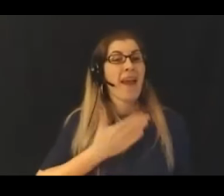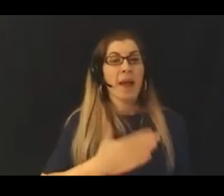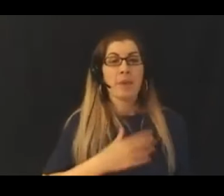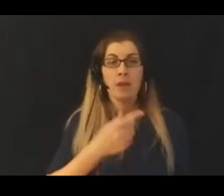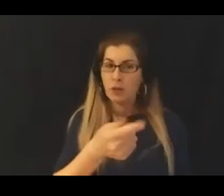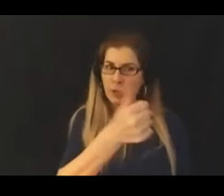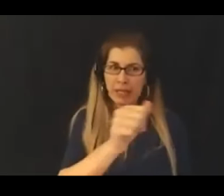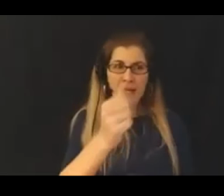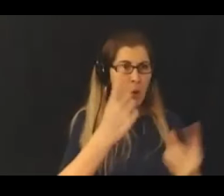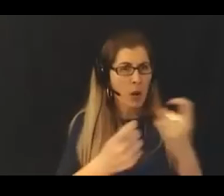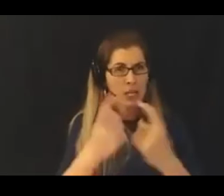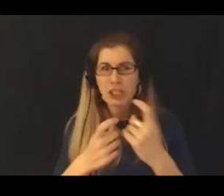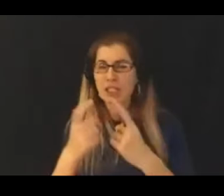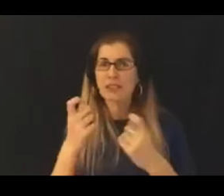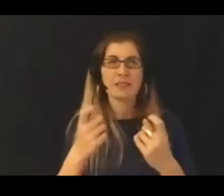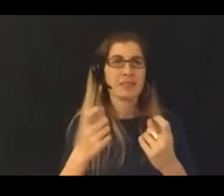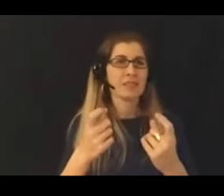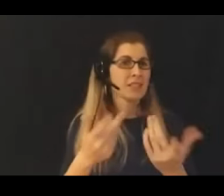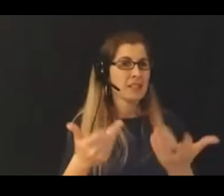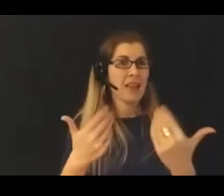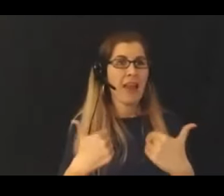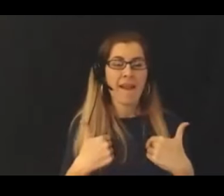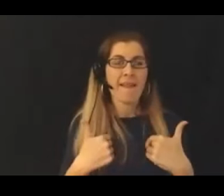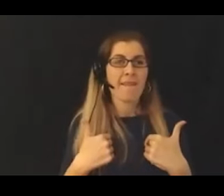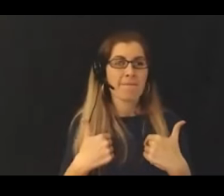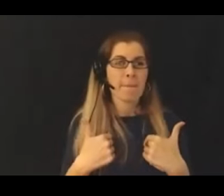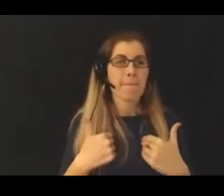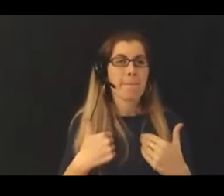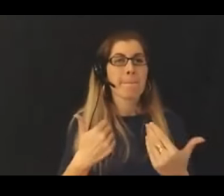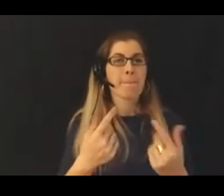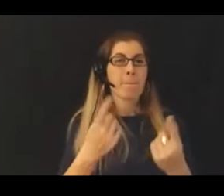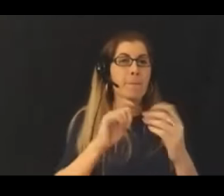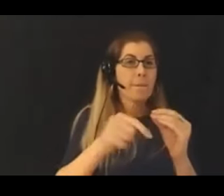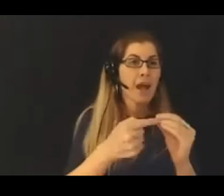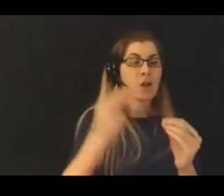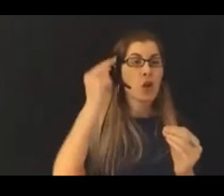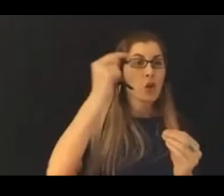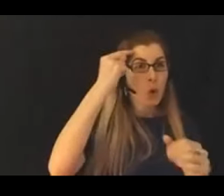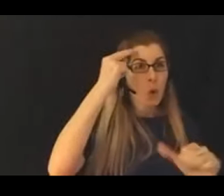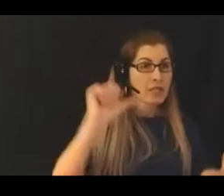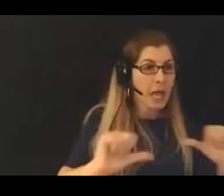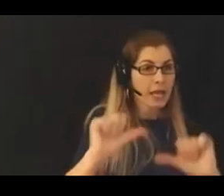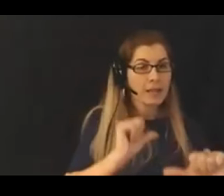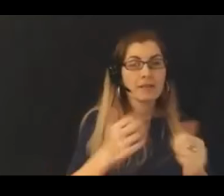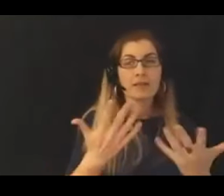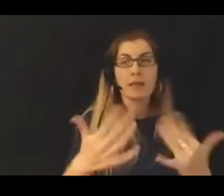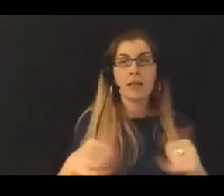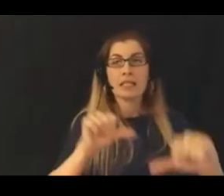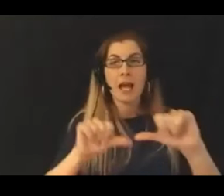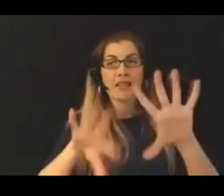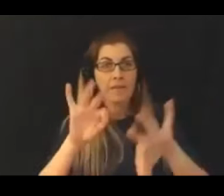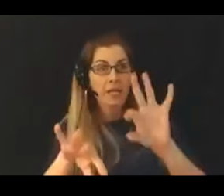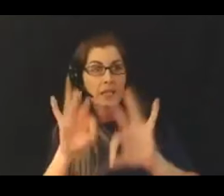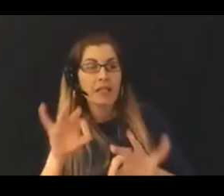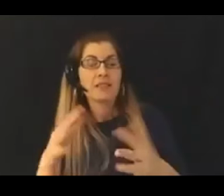answer any questions you might have, either about the neuroscience, science findings, and